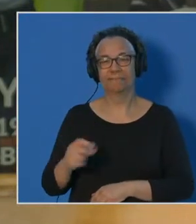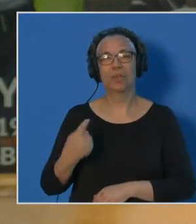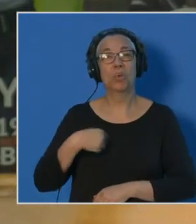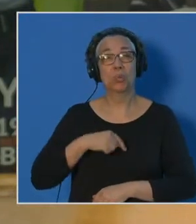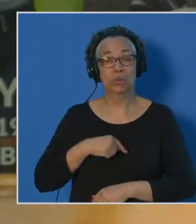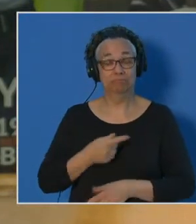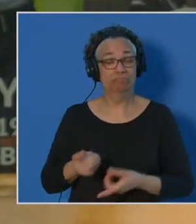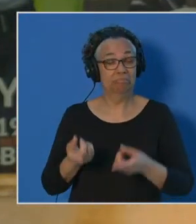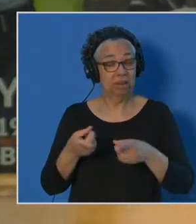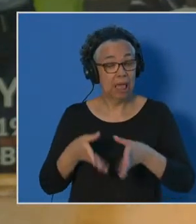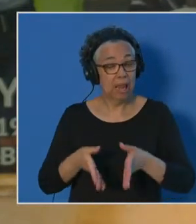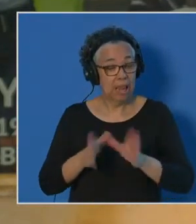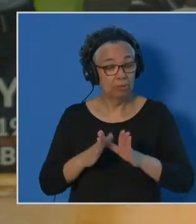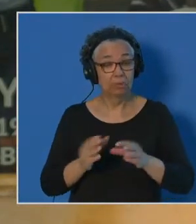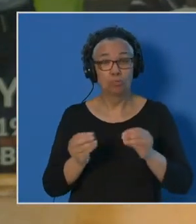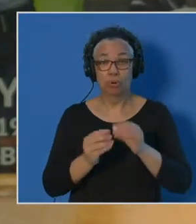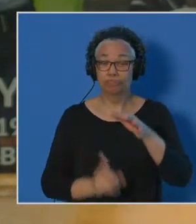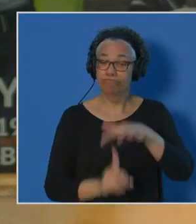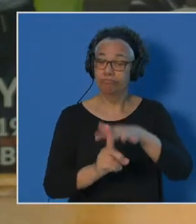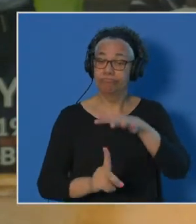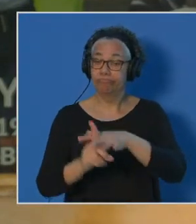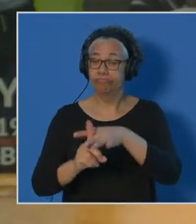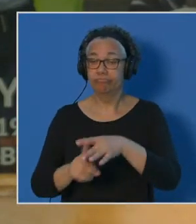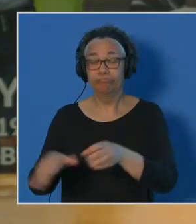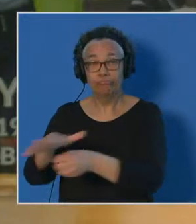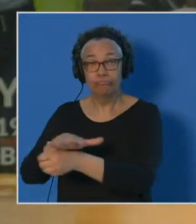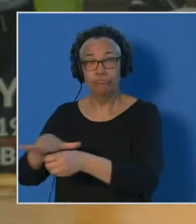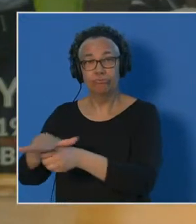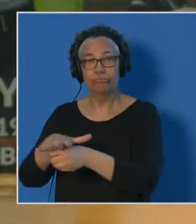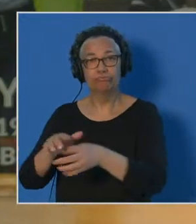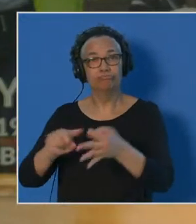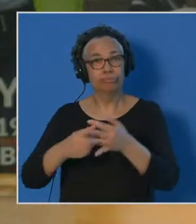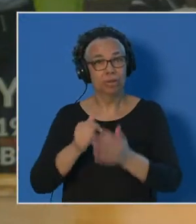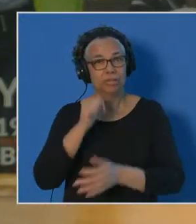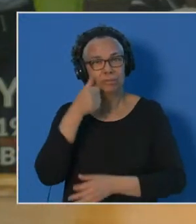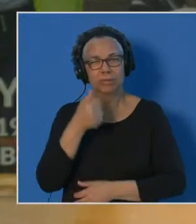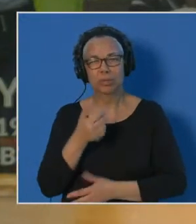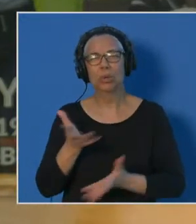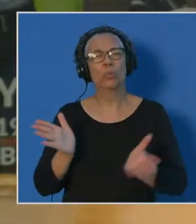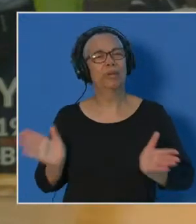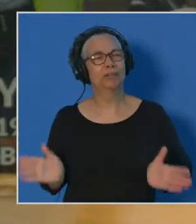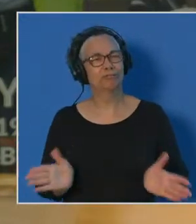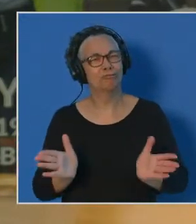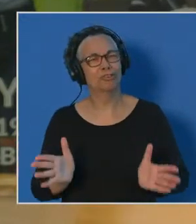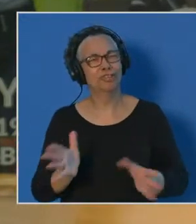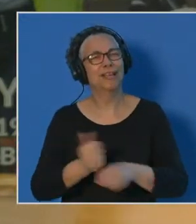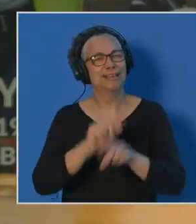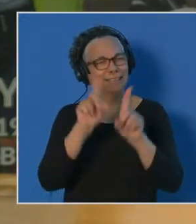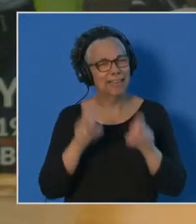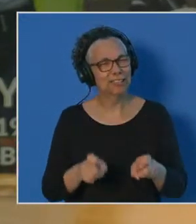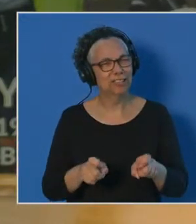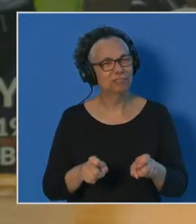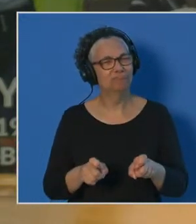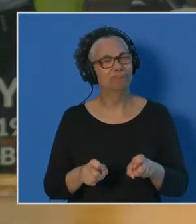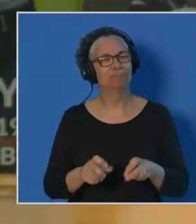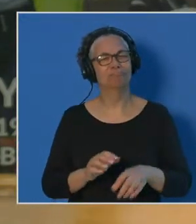facilities starting with tomorrow, and we're encouraging everyone to know their COVID-19 status by getting a test.